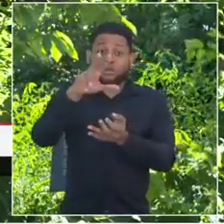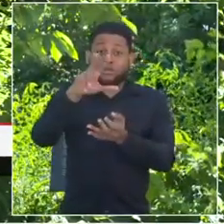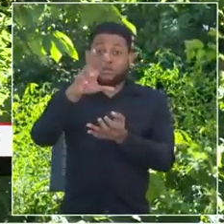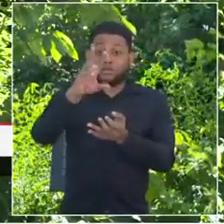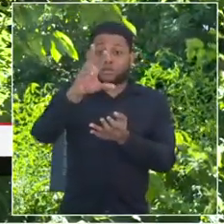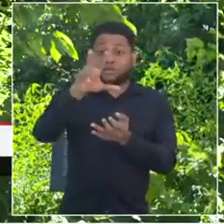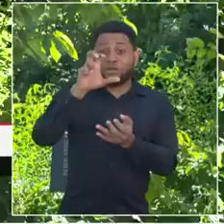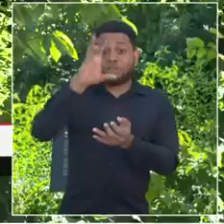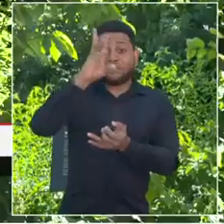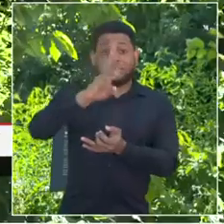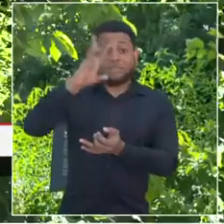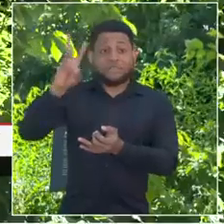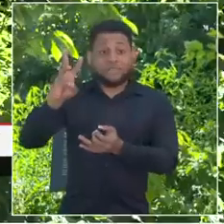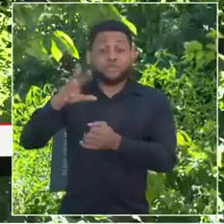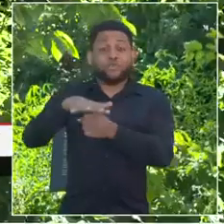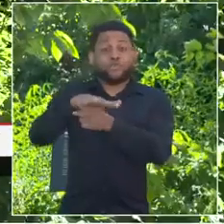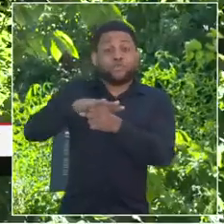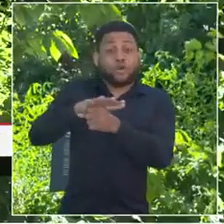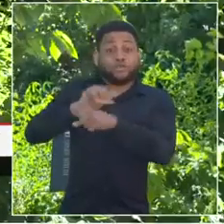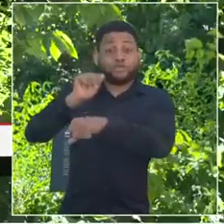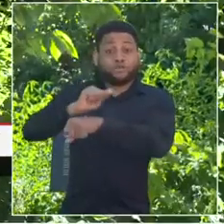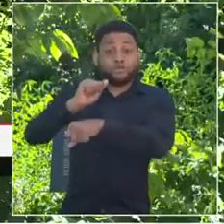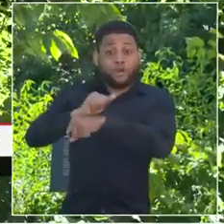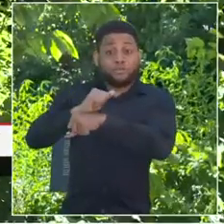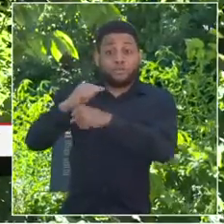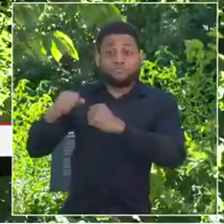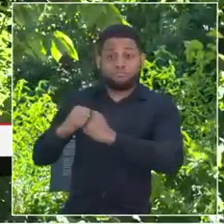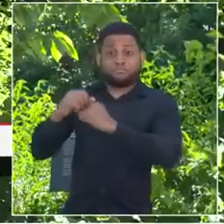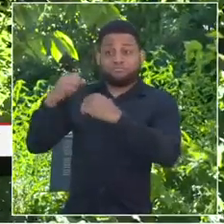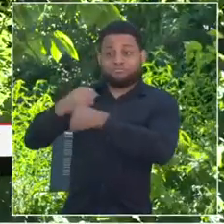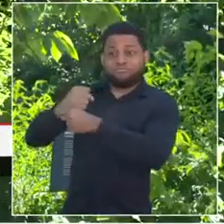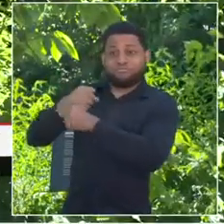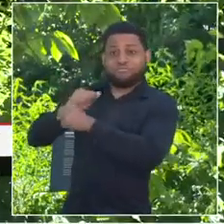102,366 local jobs.